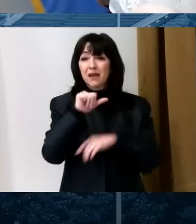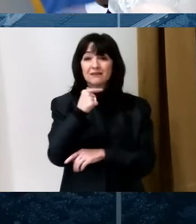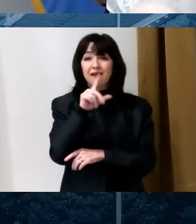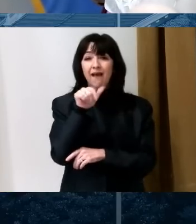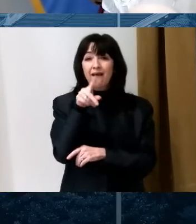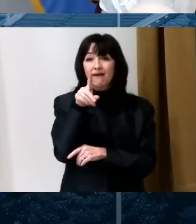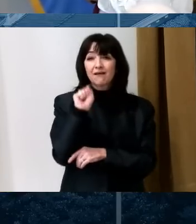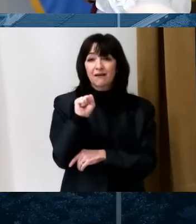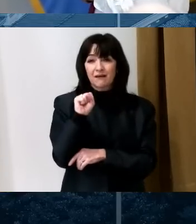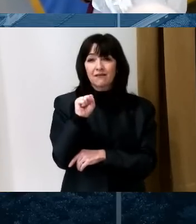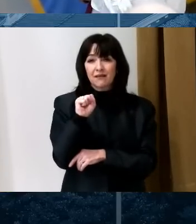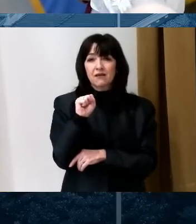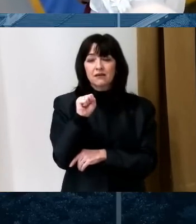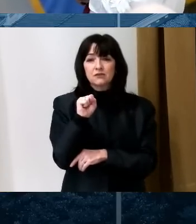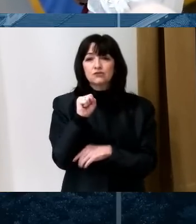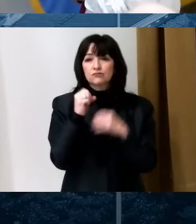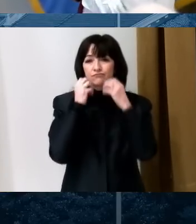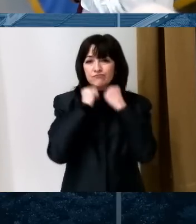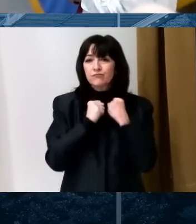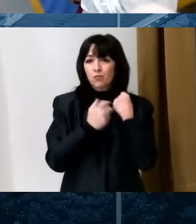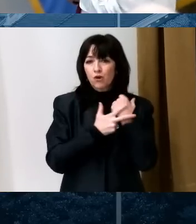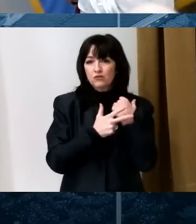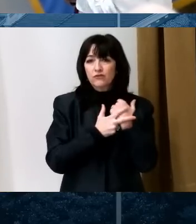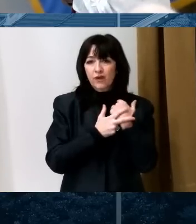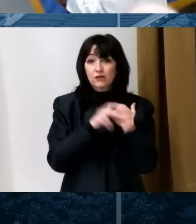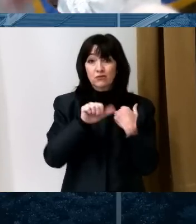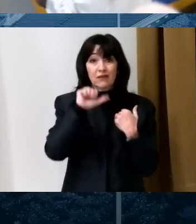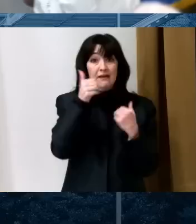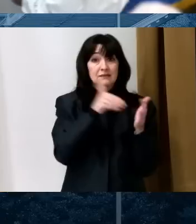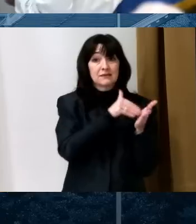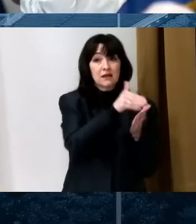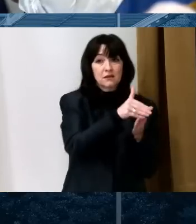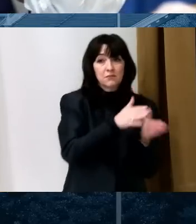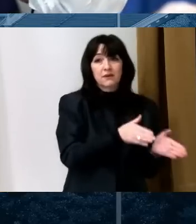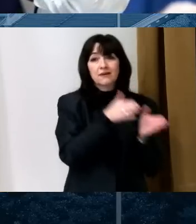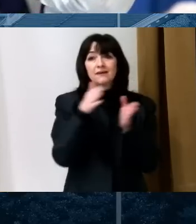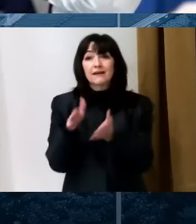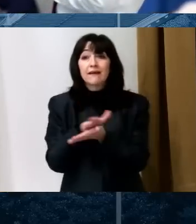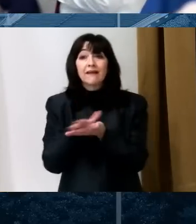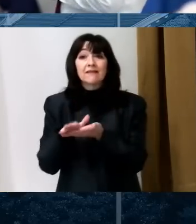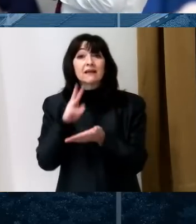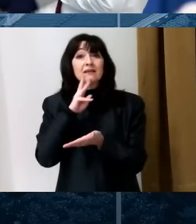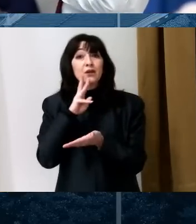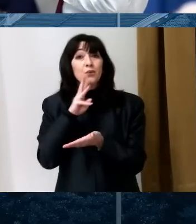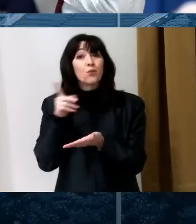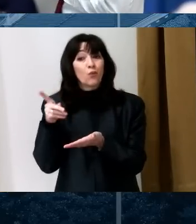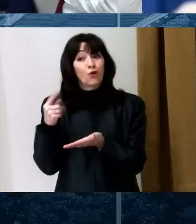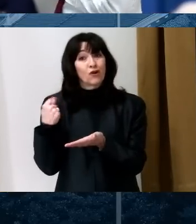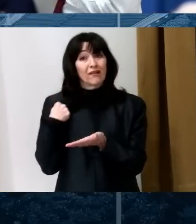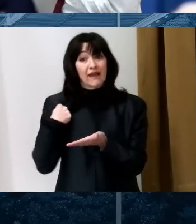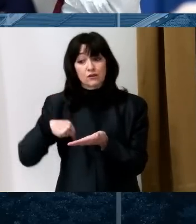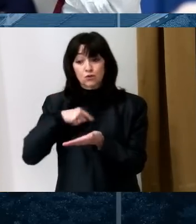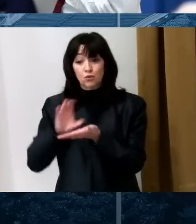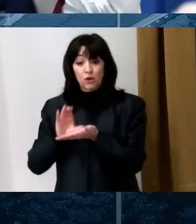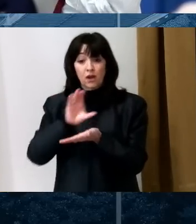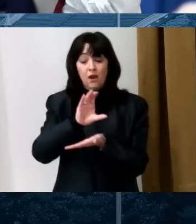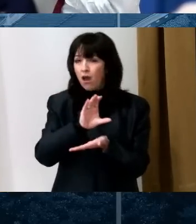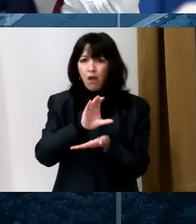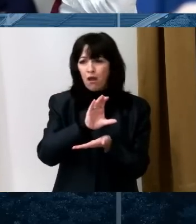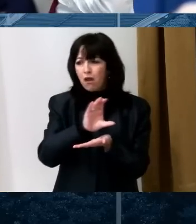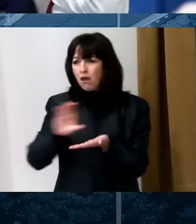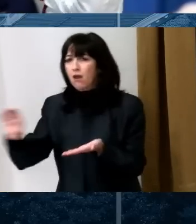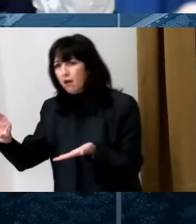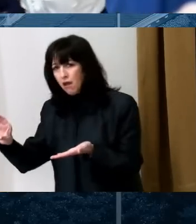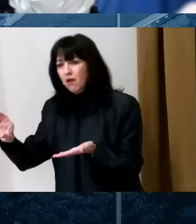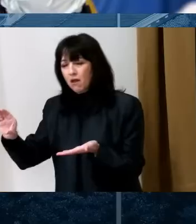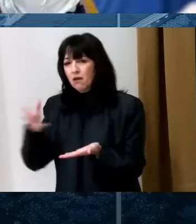transfer tax. Clean water, we've added back money that was kind of taken away last year in addition to the federal money. You can see